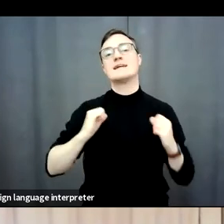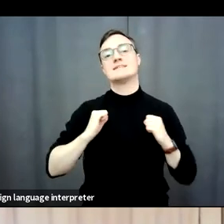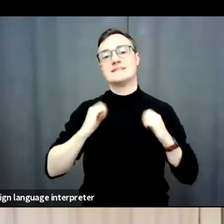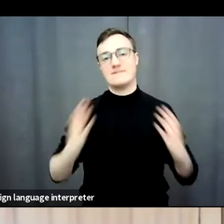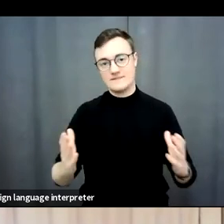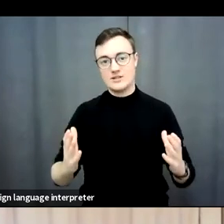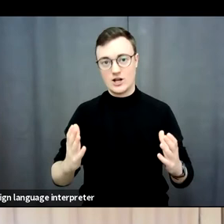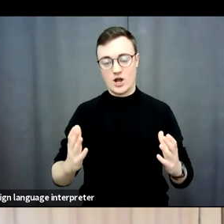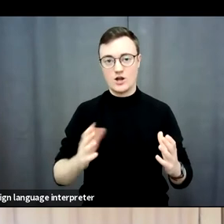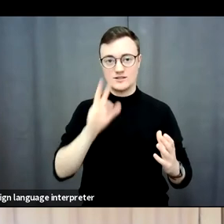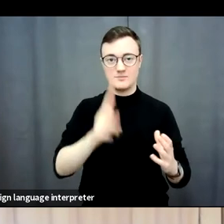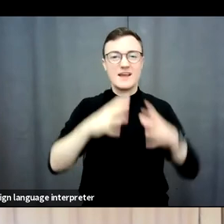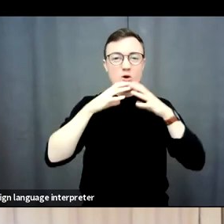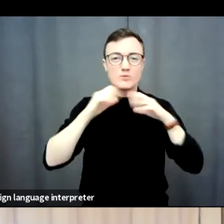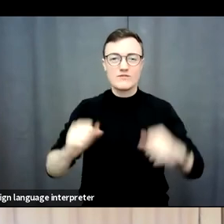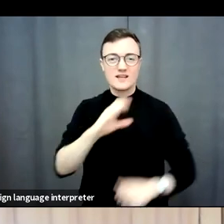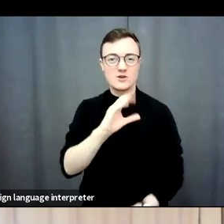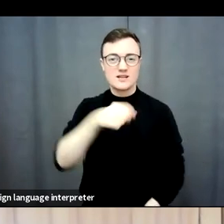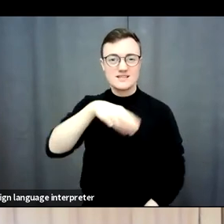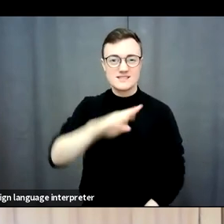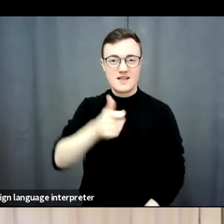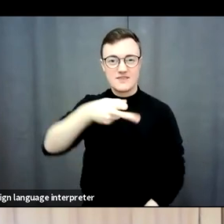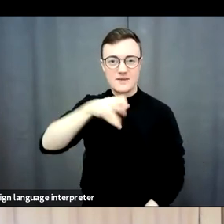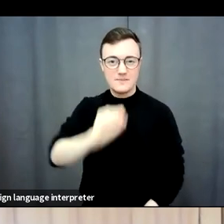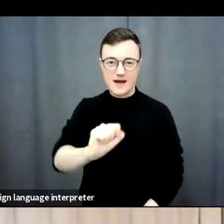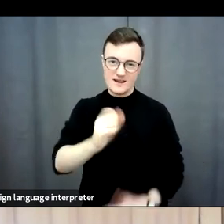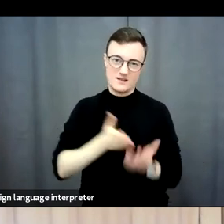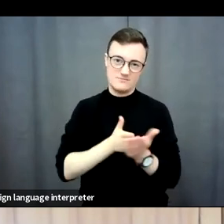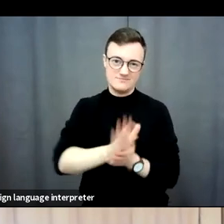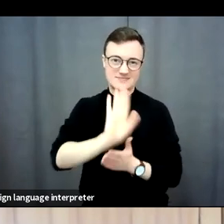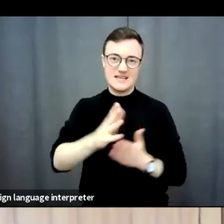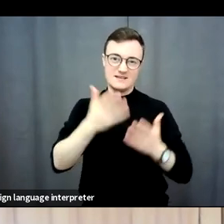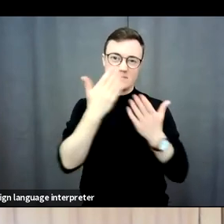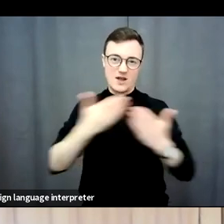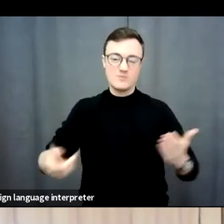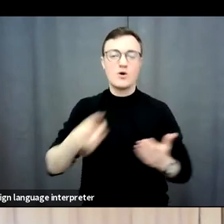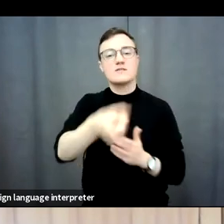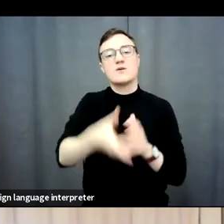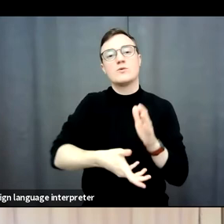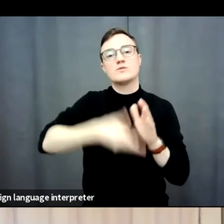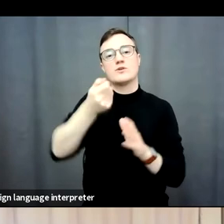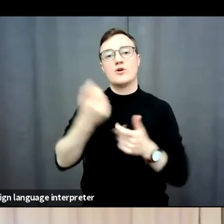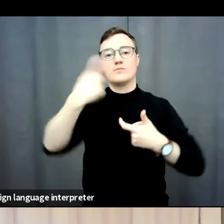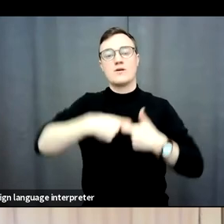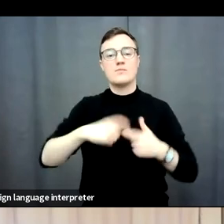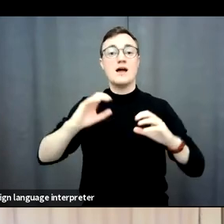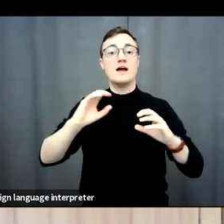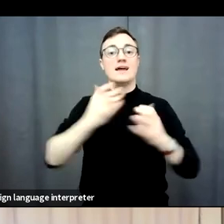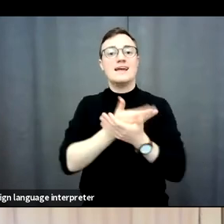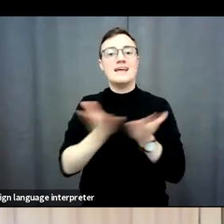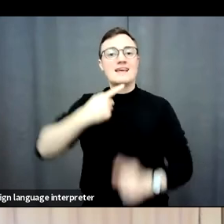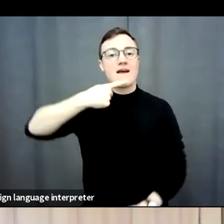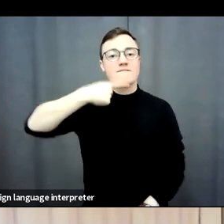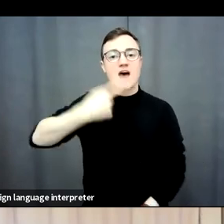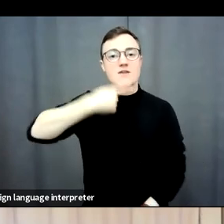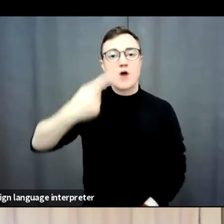Professor Sandberg has had her presentation. It was, what about the unverbal gestures and so